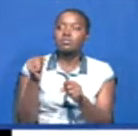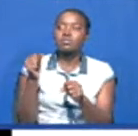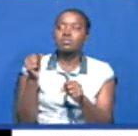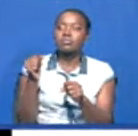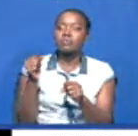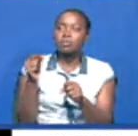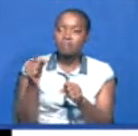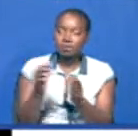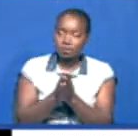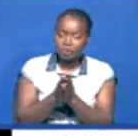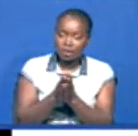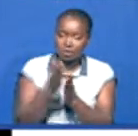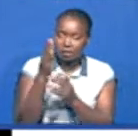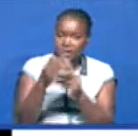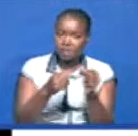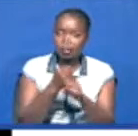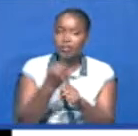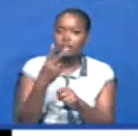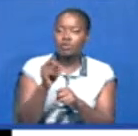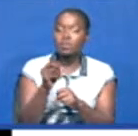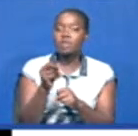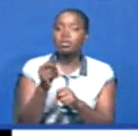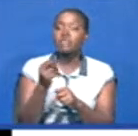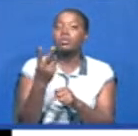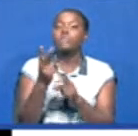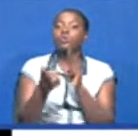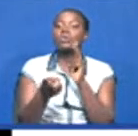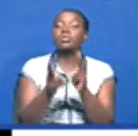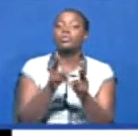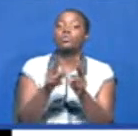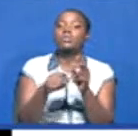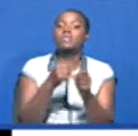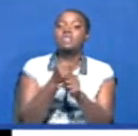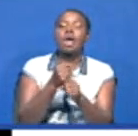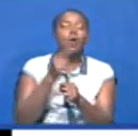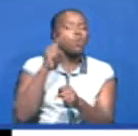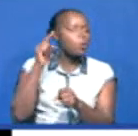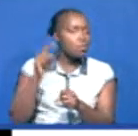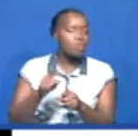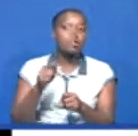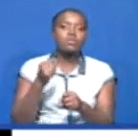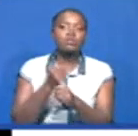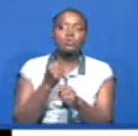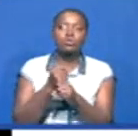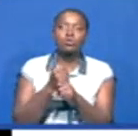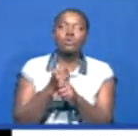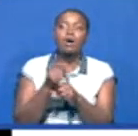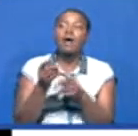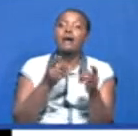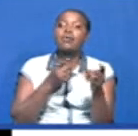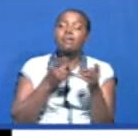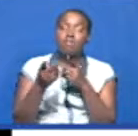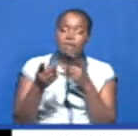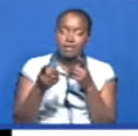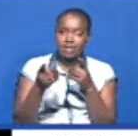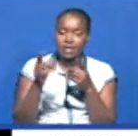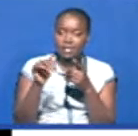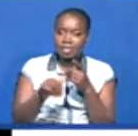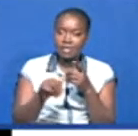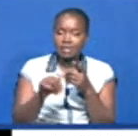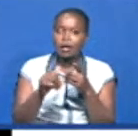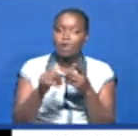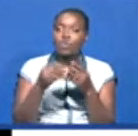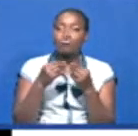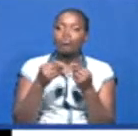is today, which is this year, we had to, President directed, that we had to address